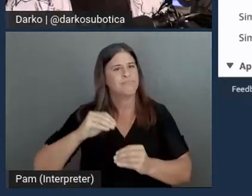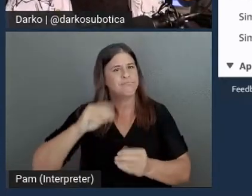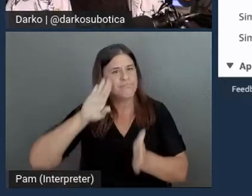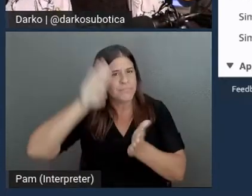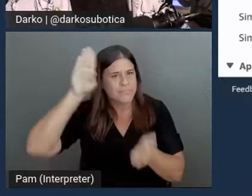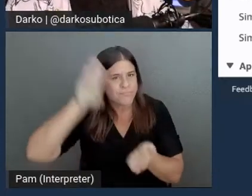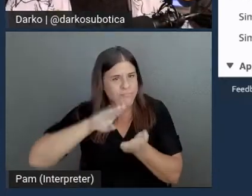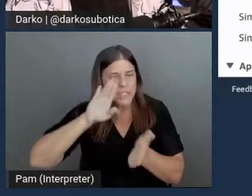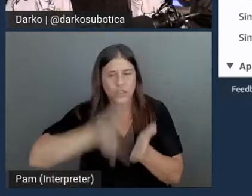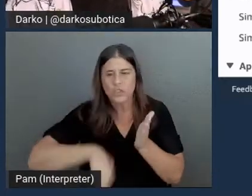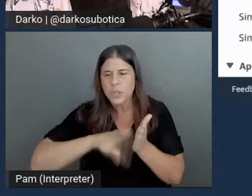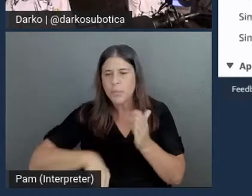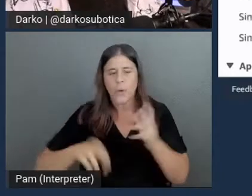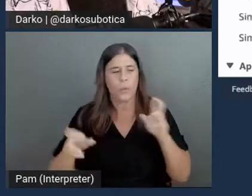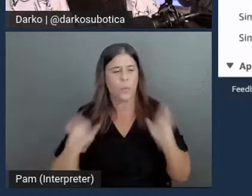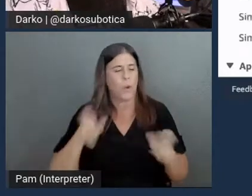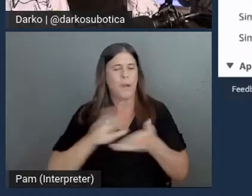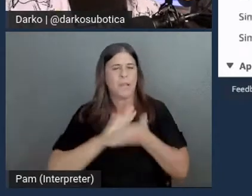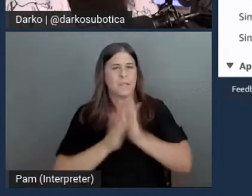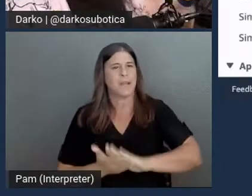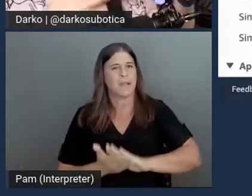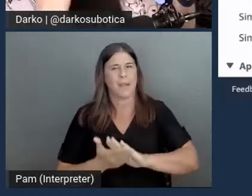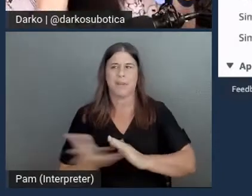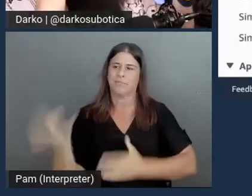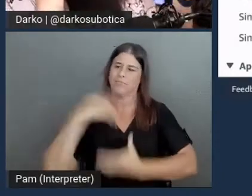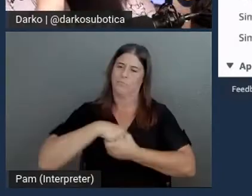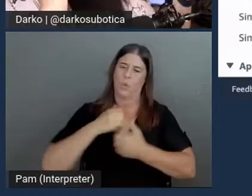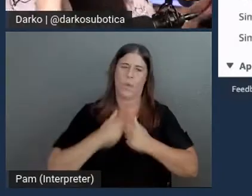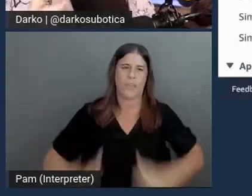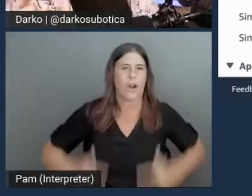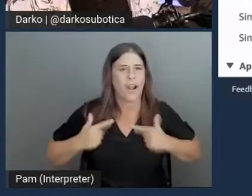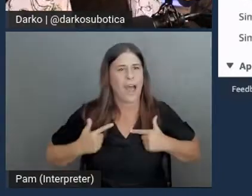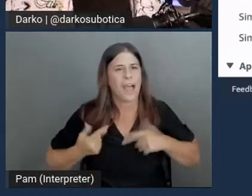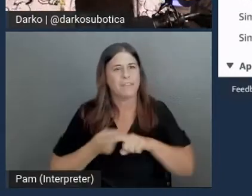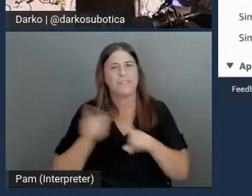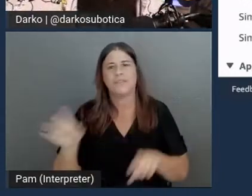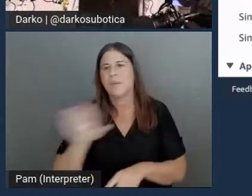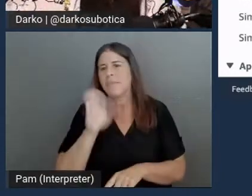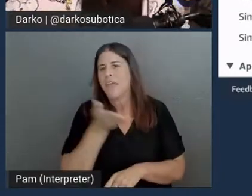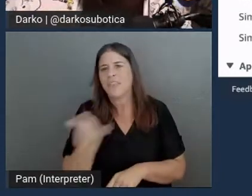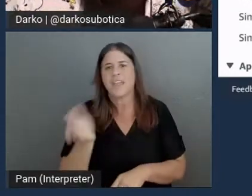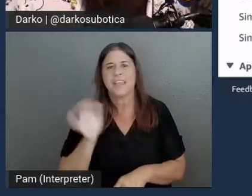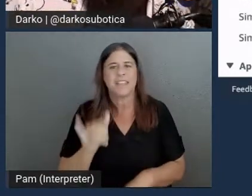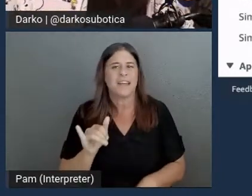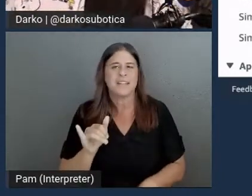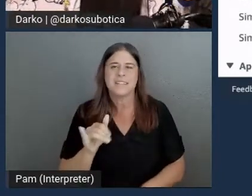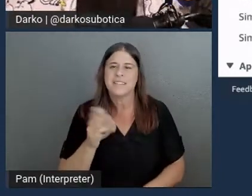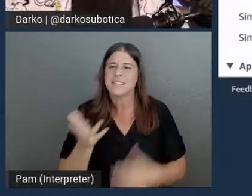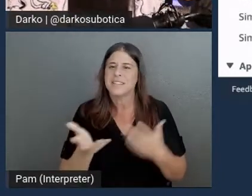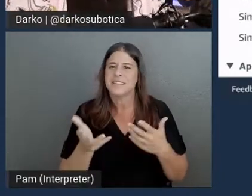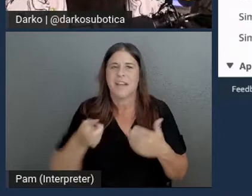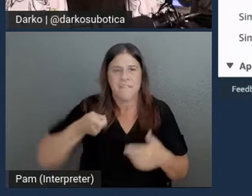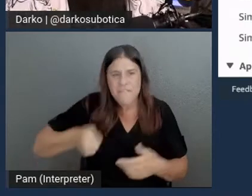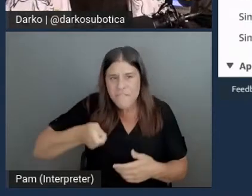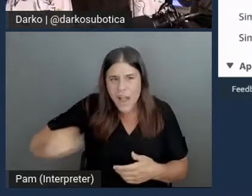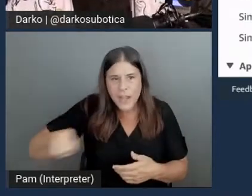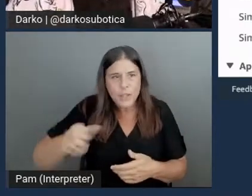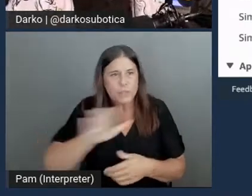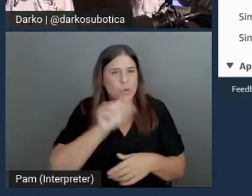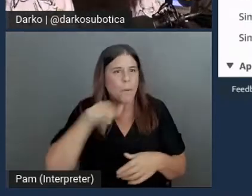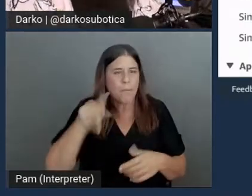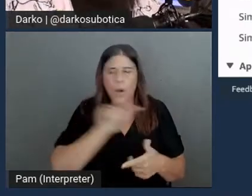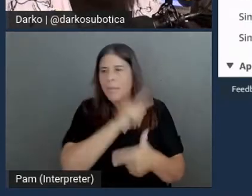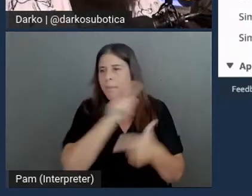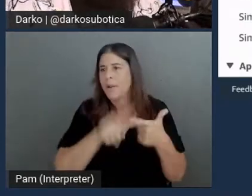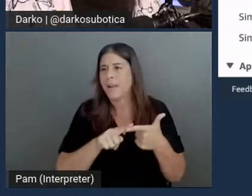So robots are kind of becoming part of our lives, from the thing that vacuums your apartment to